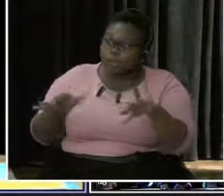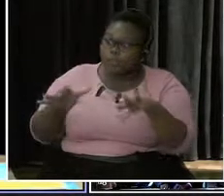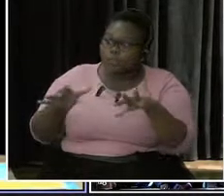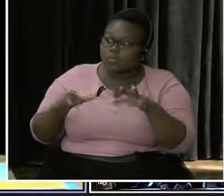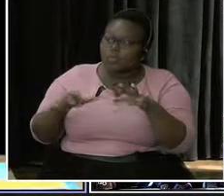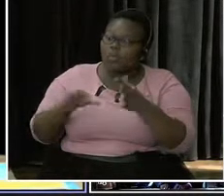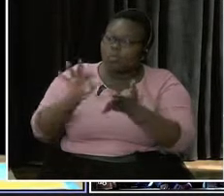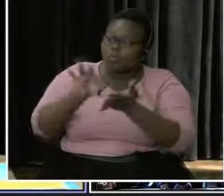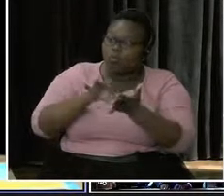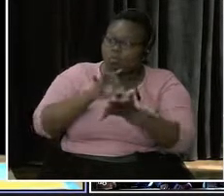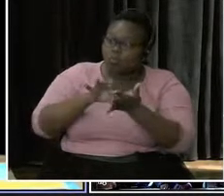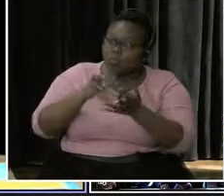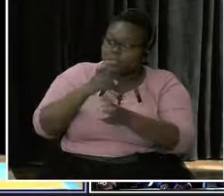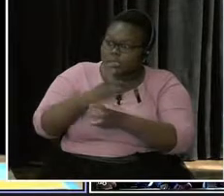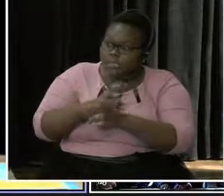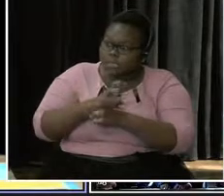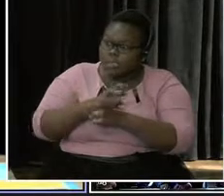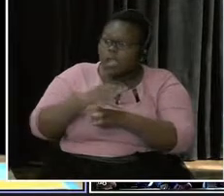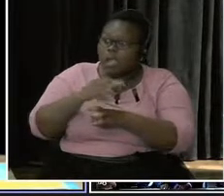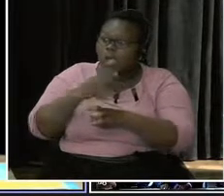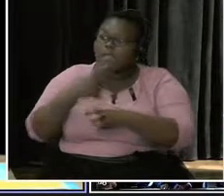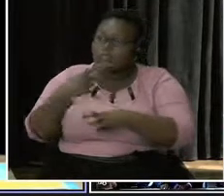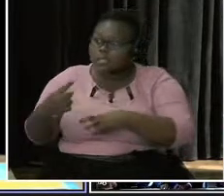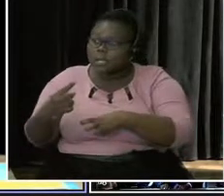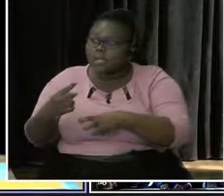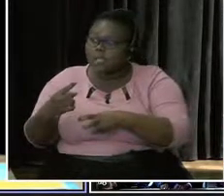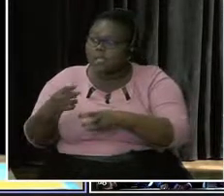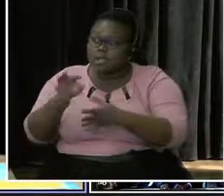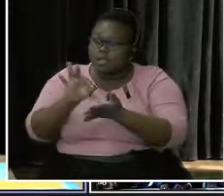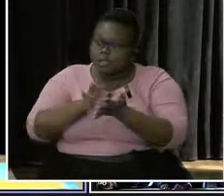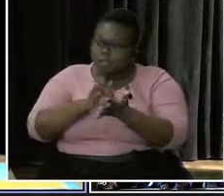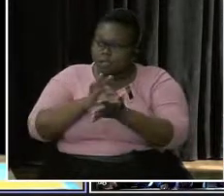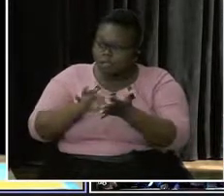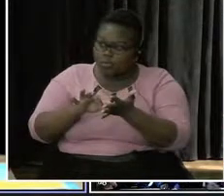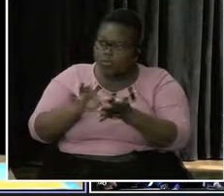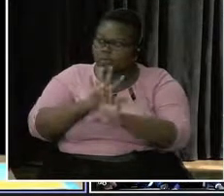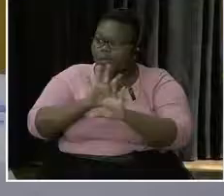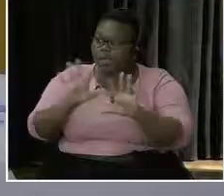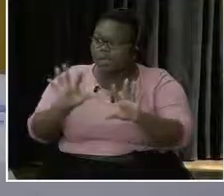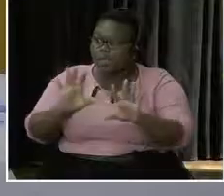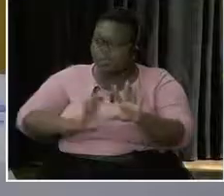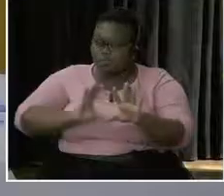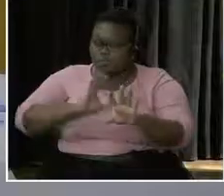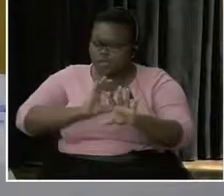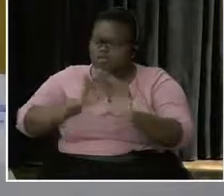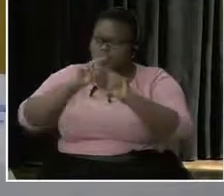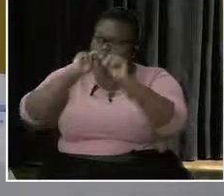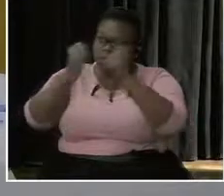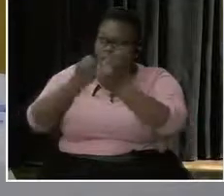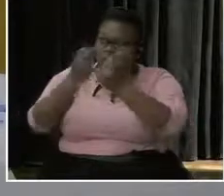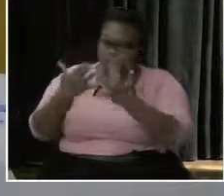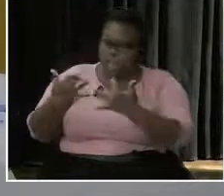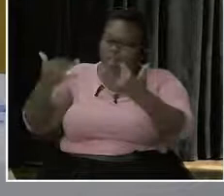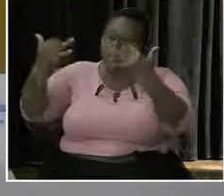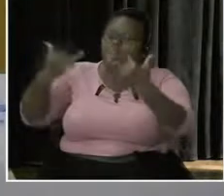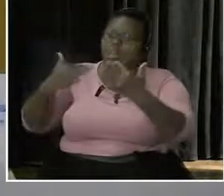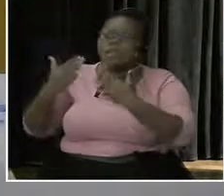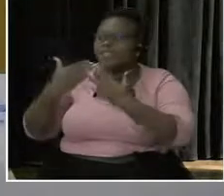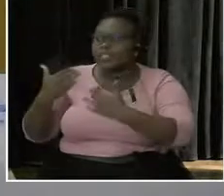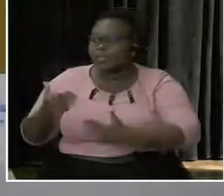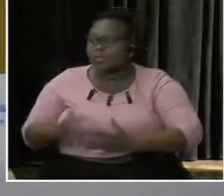actually passing a vote of no confidence to the national legislation. Thank you, Chair. Let's move on to the